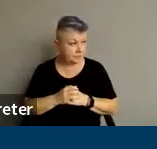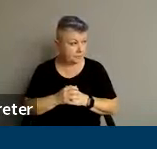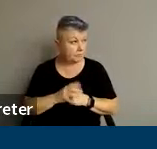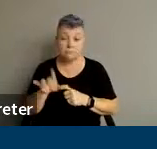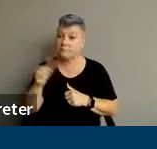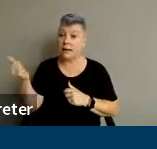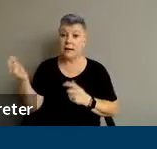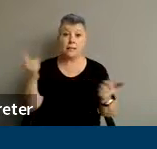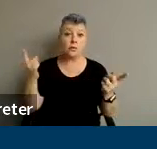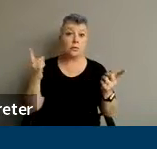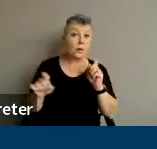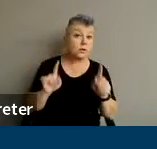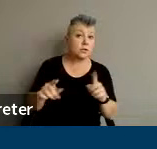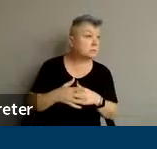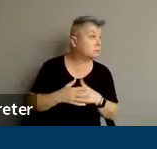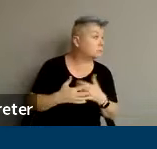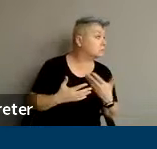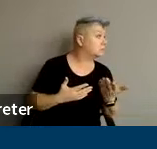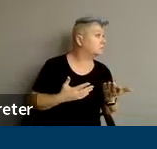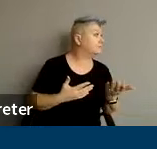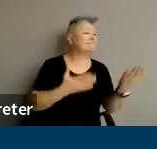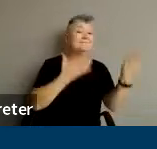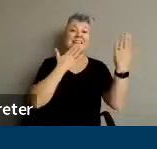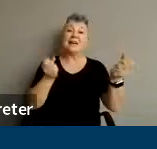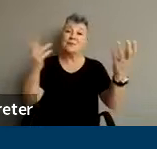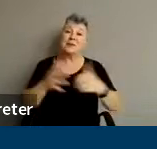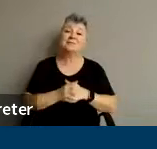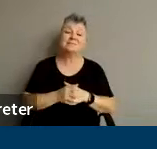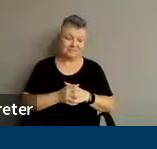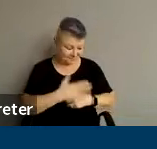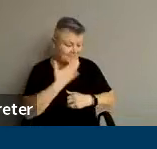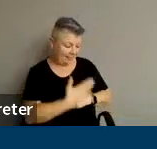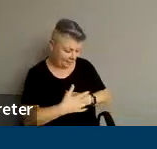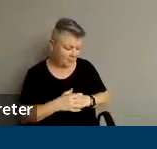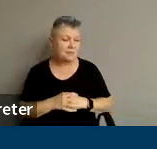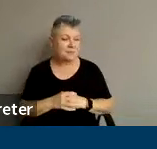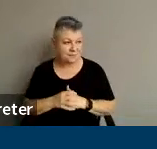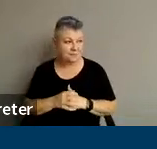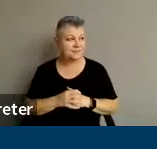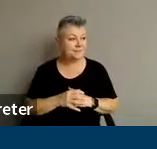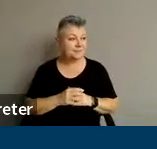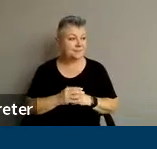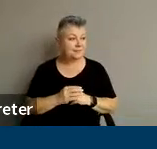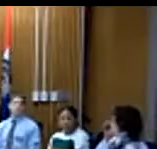any other questions? Thank you so much. Thank you.